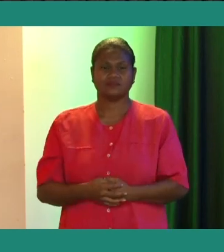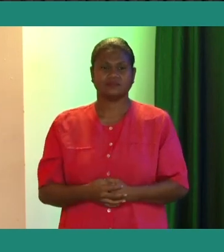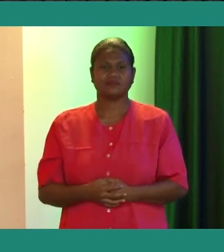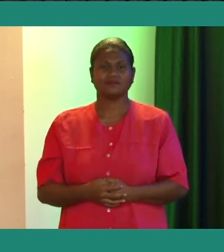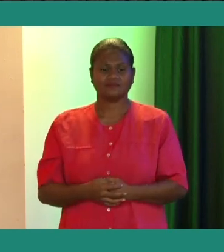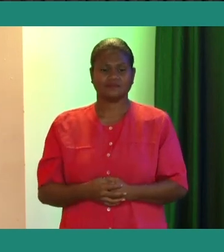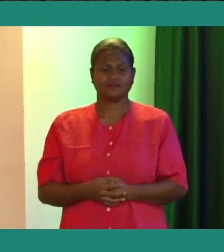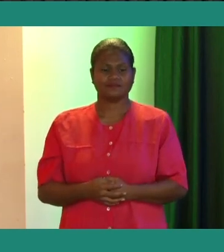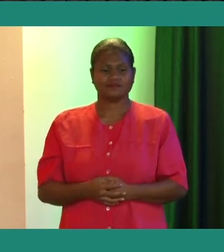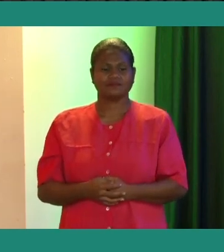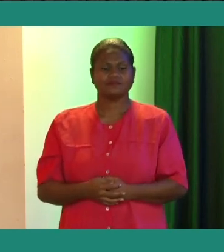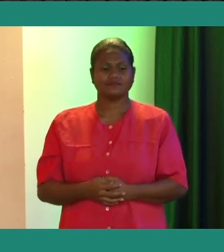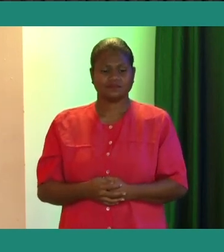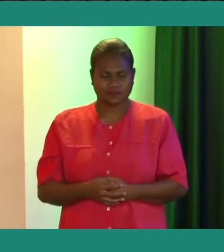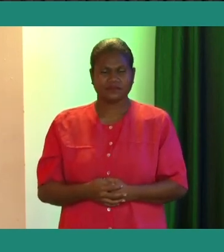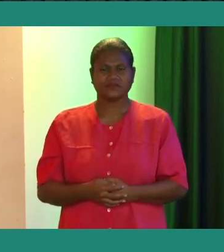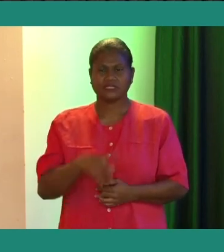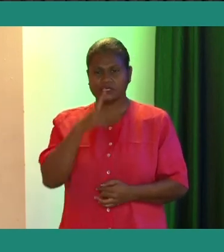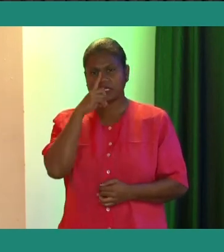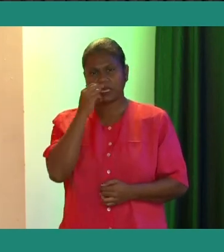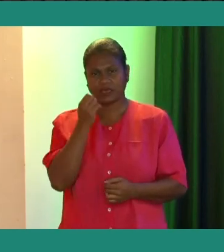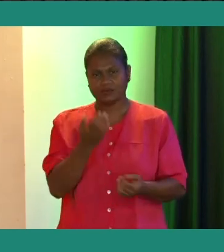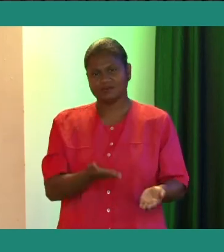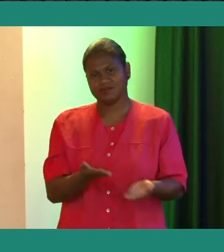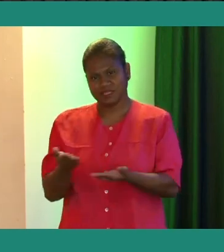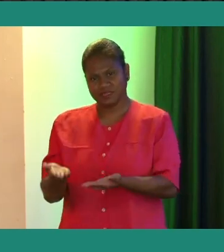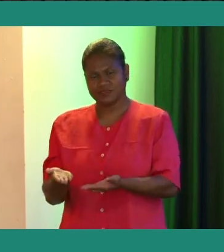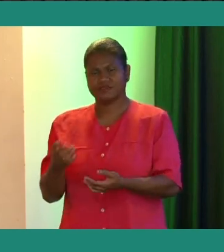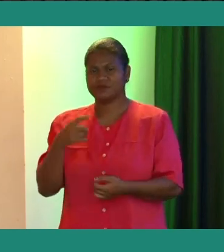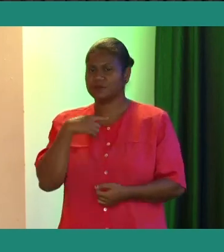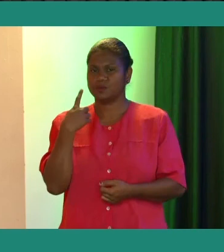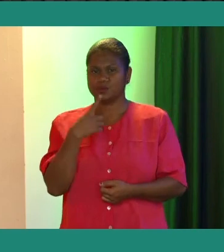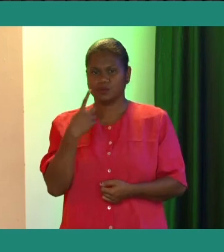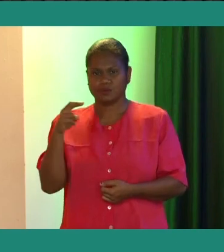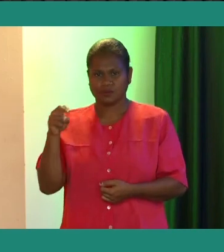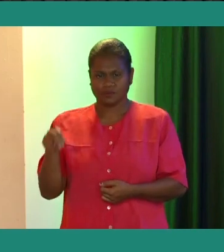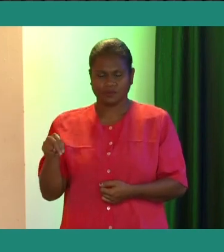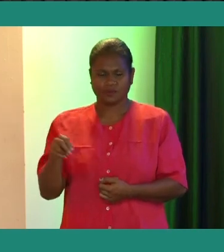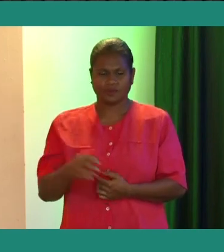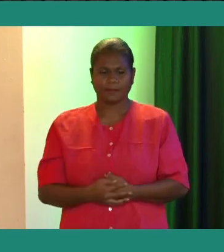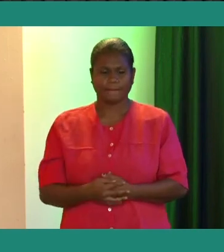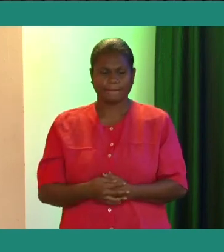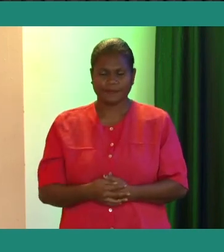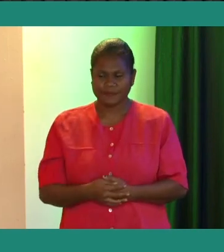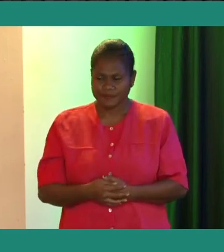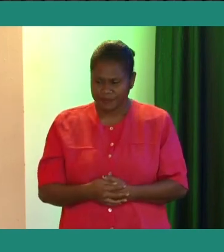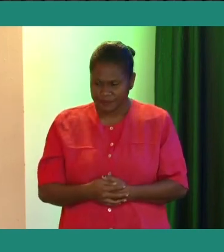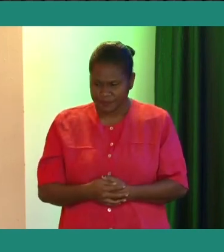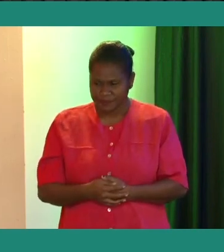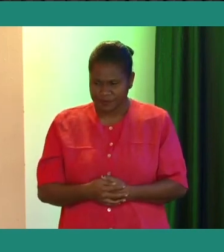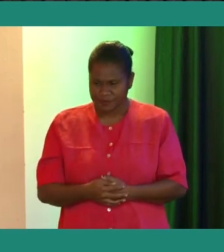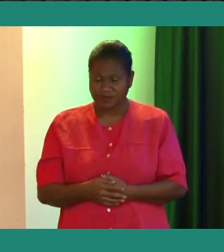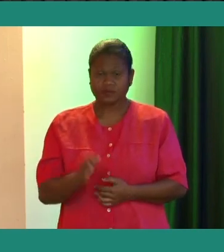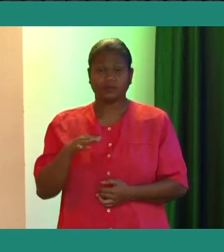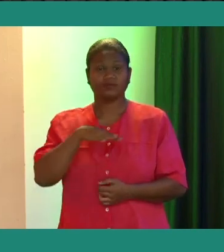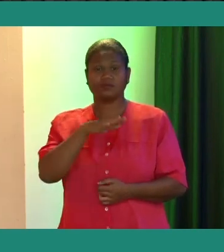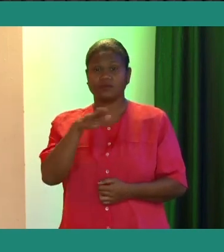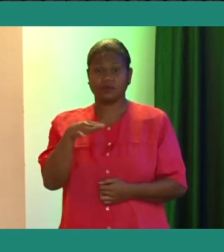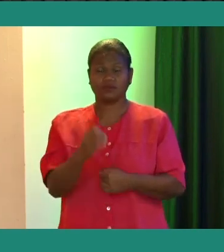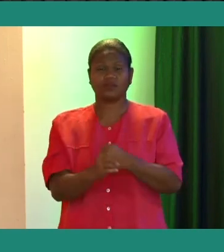known, and the support can be given. Like I said, in terms of the whole of government coordination, we are here